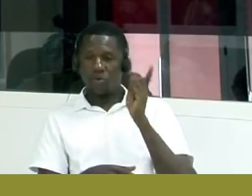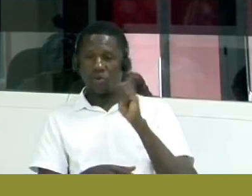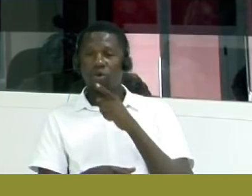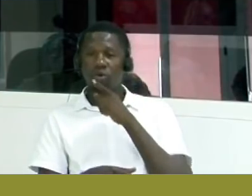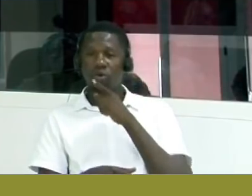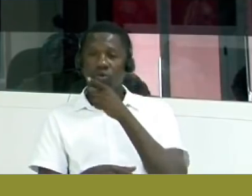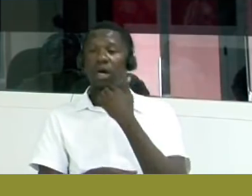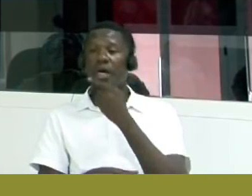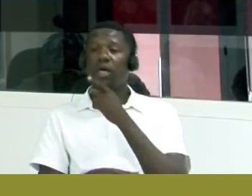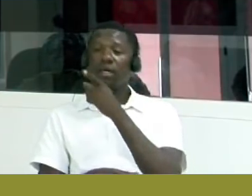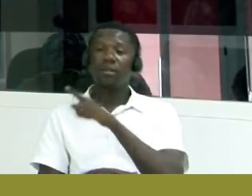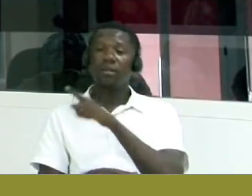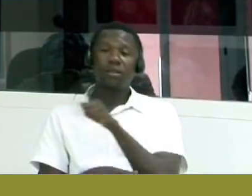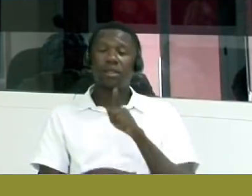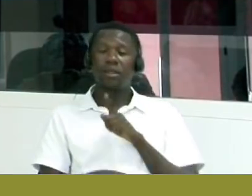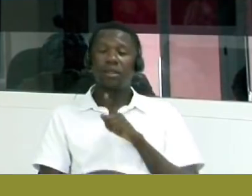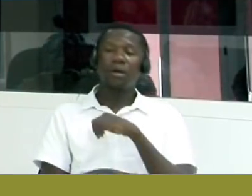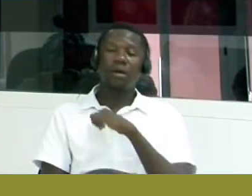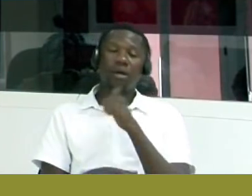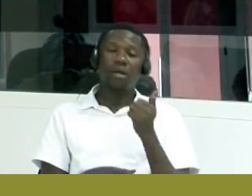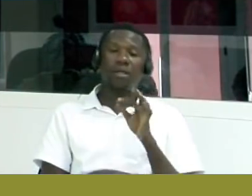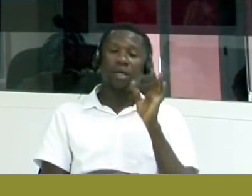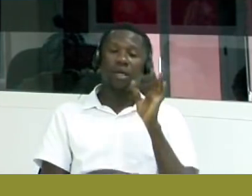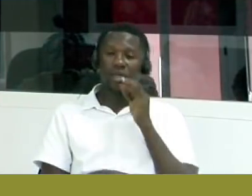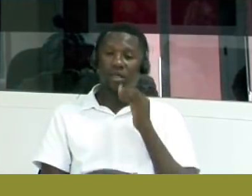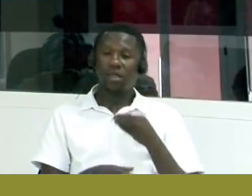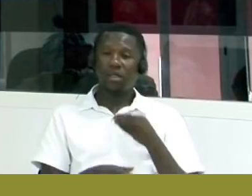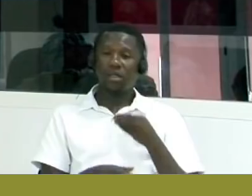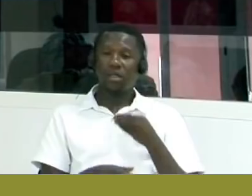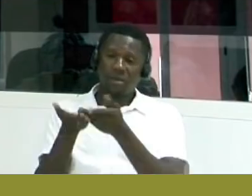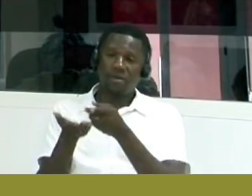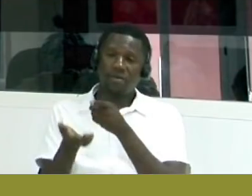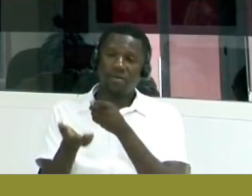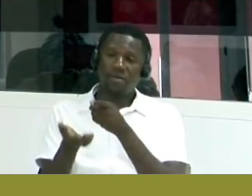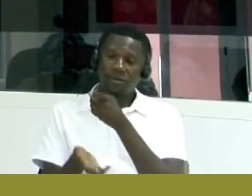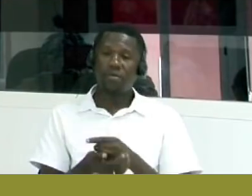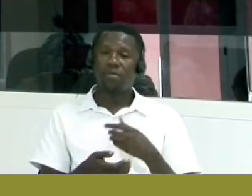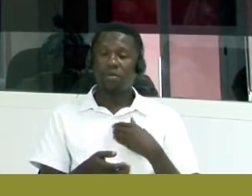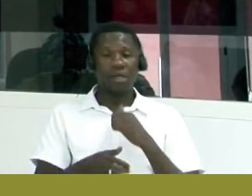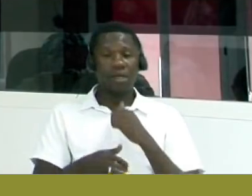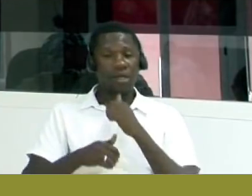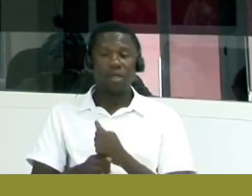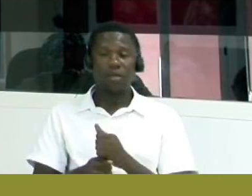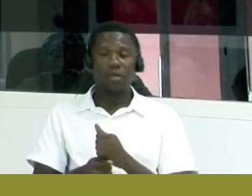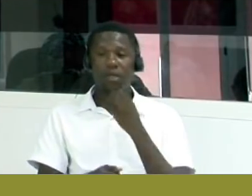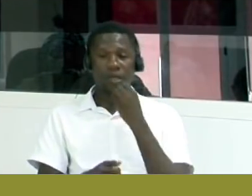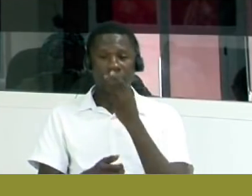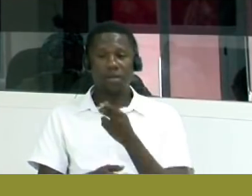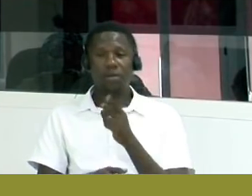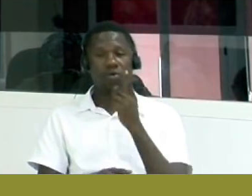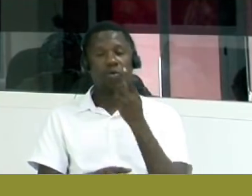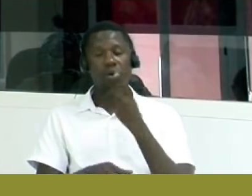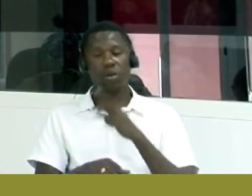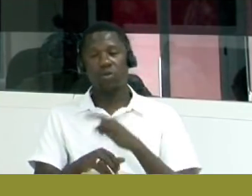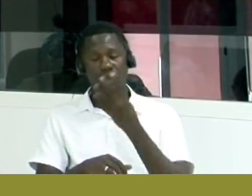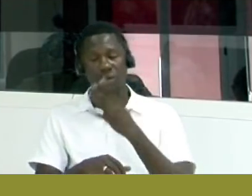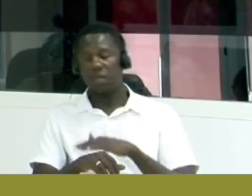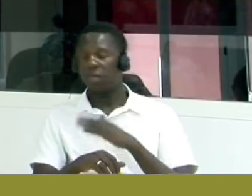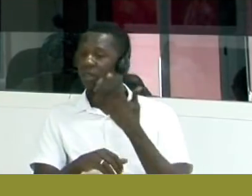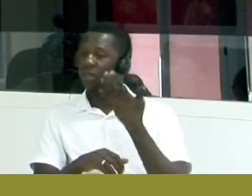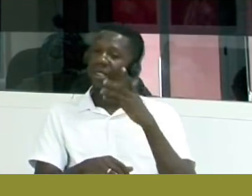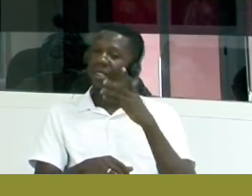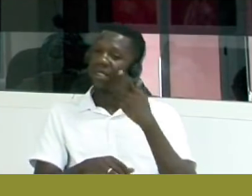them and the answers they provided you. I kept saying, not once, not twice, not five times, not 10